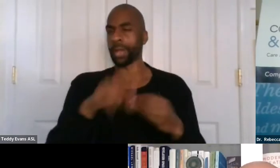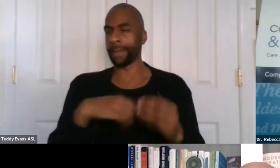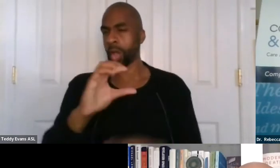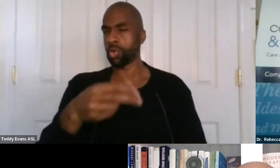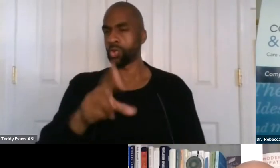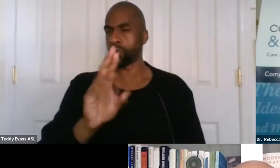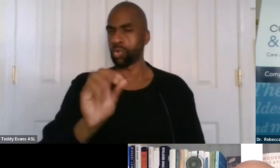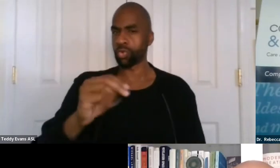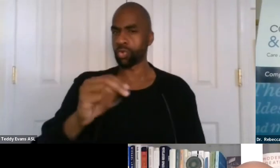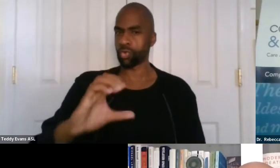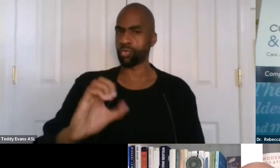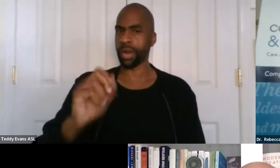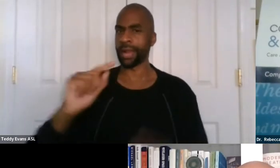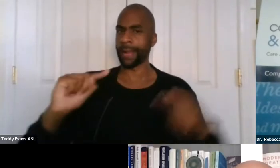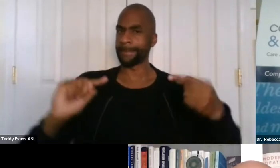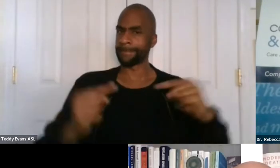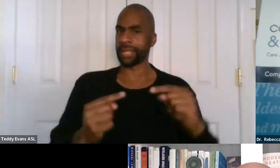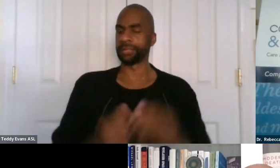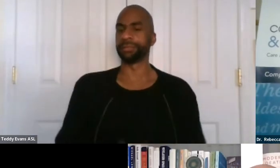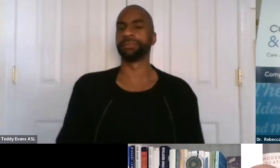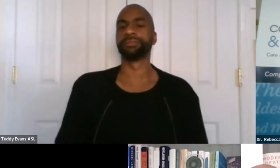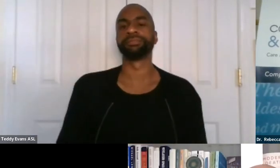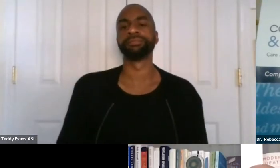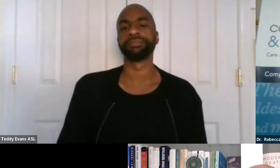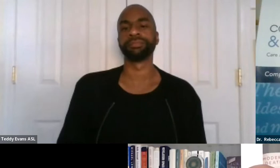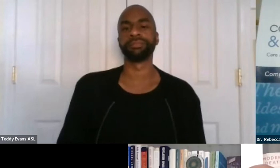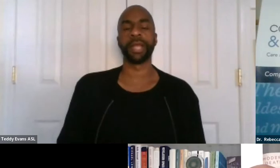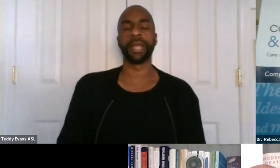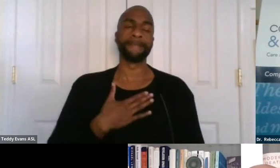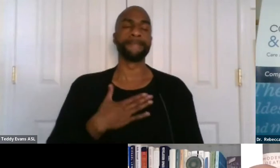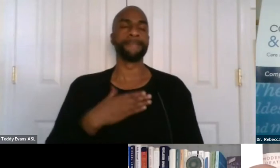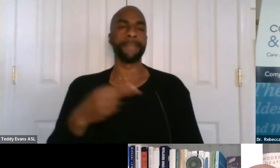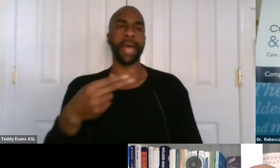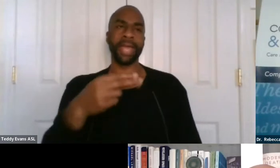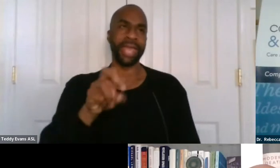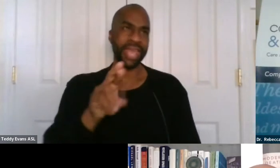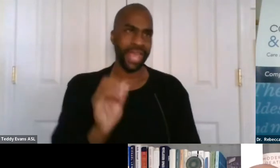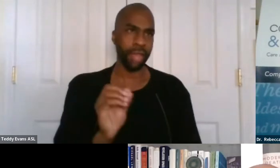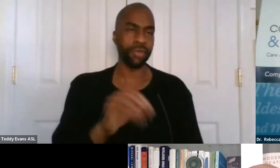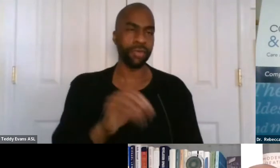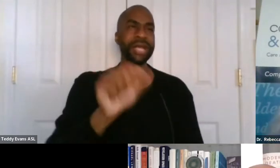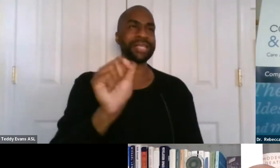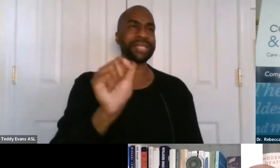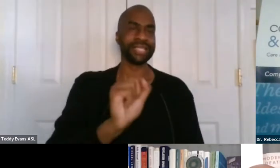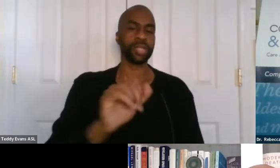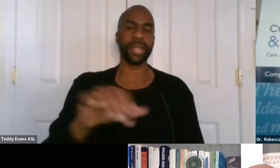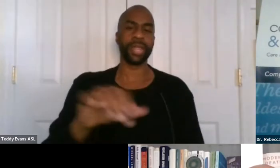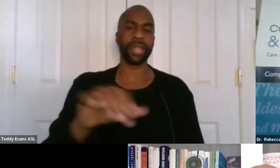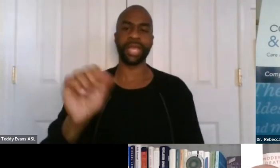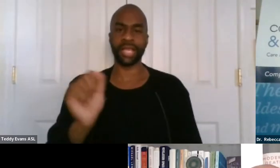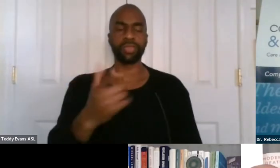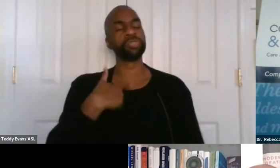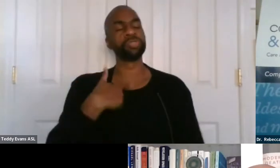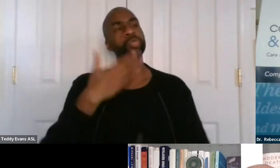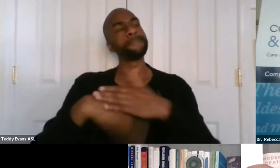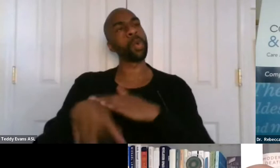So Cicely Saunders is, you know, one of my personal heroes. She was born in the UK to a very affluent family, and